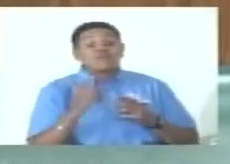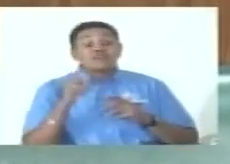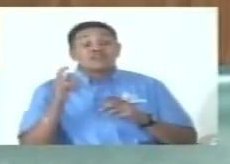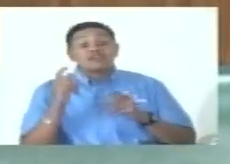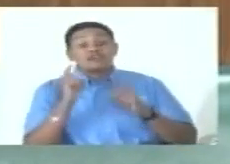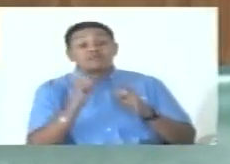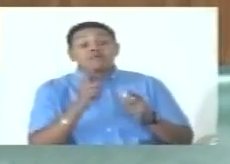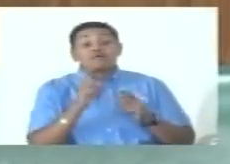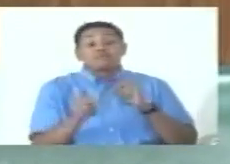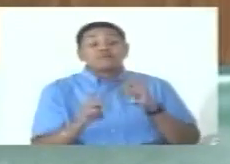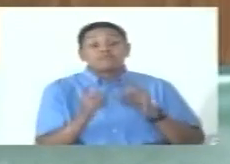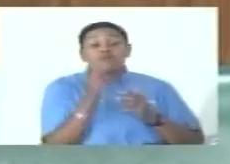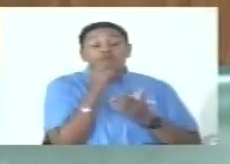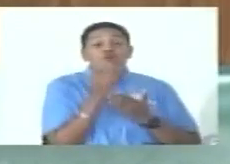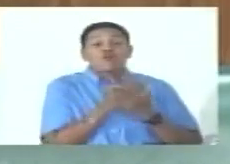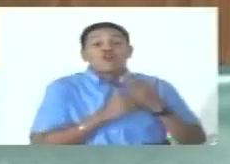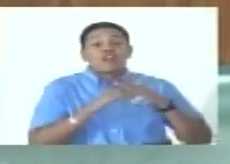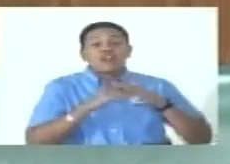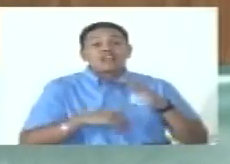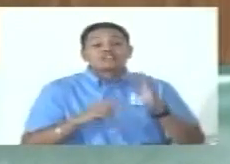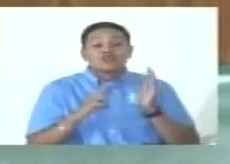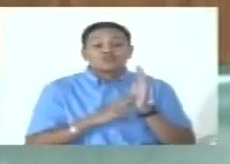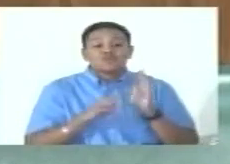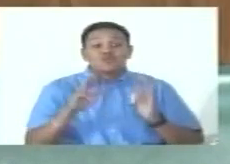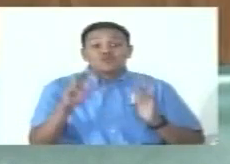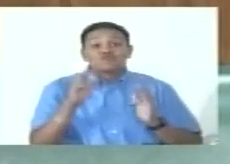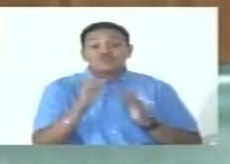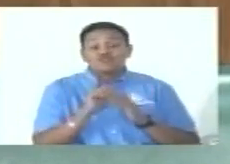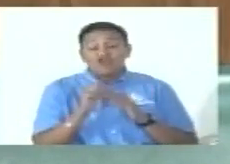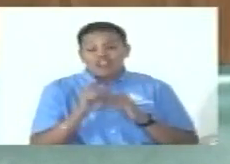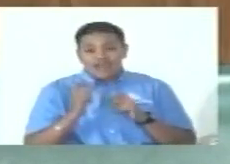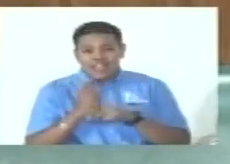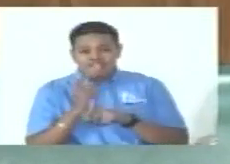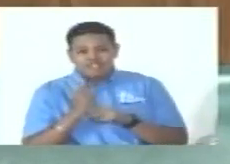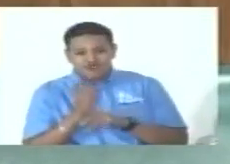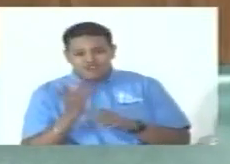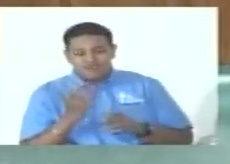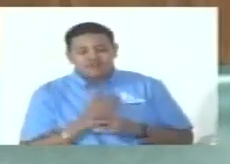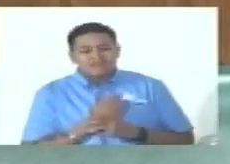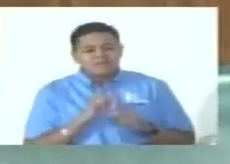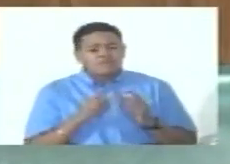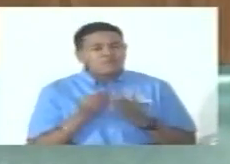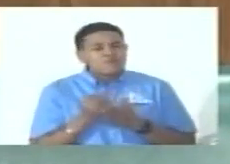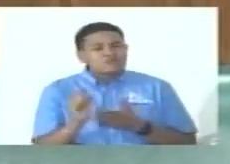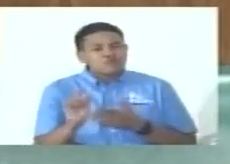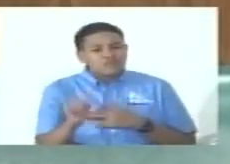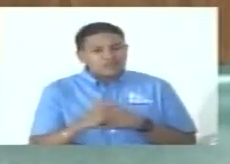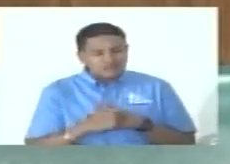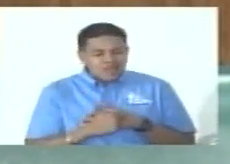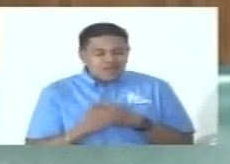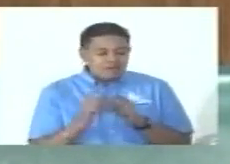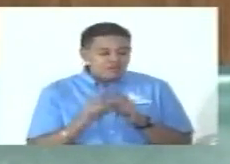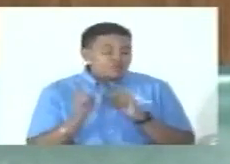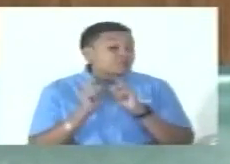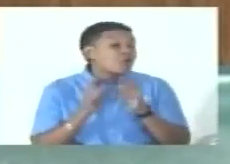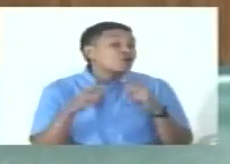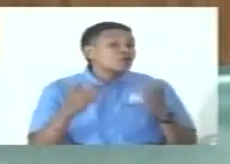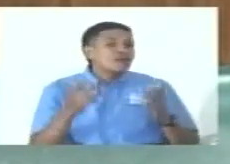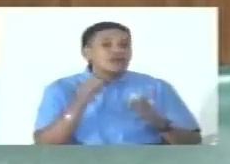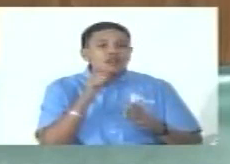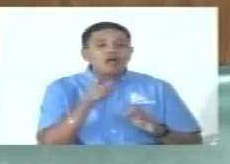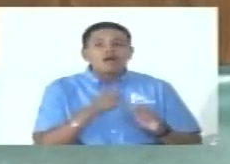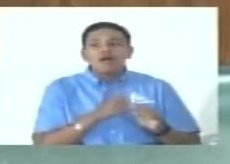$2,300 per annum. So the money was small then. But the point is not to detract